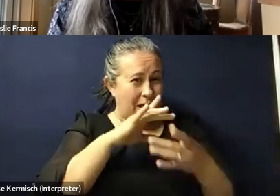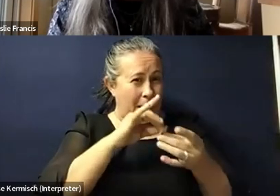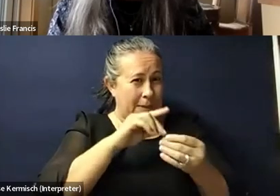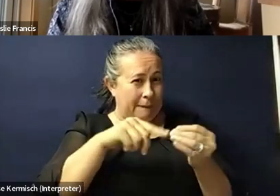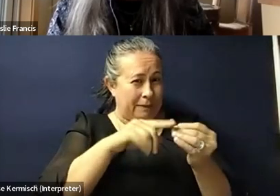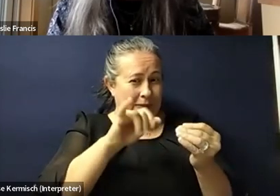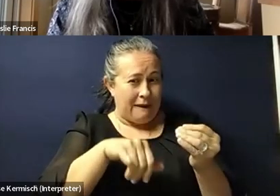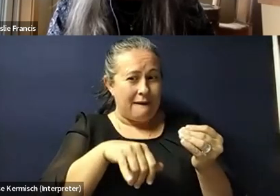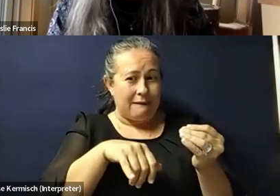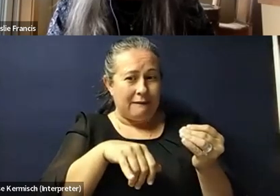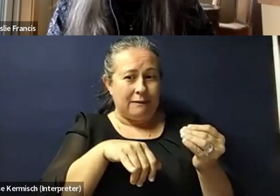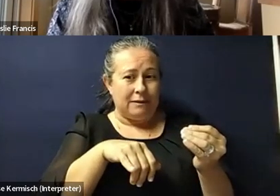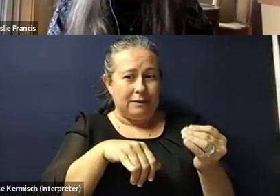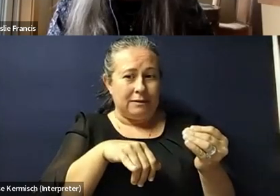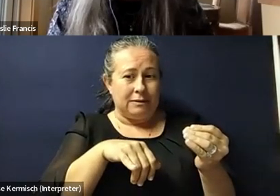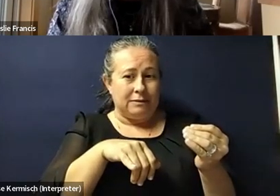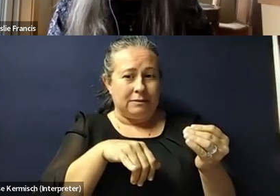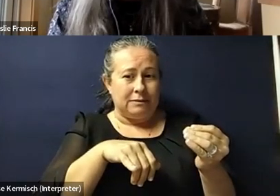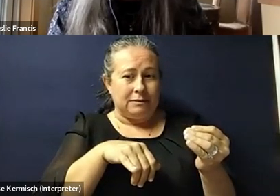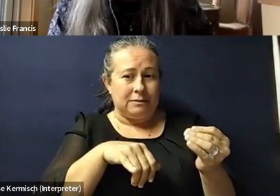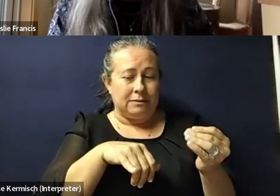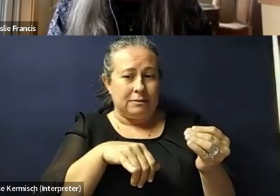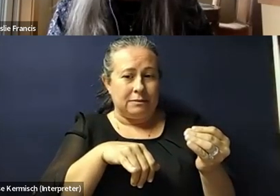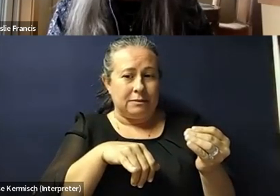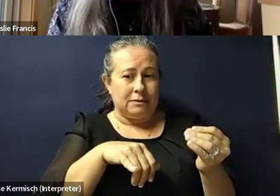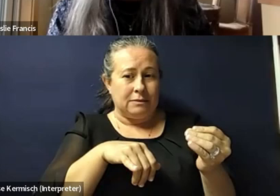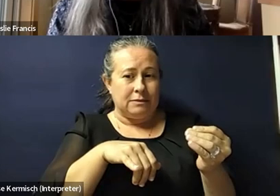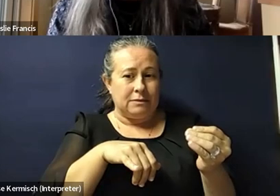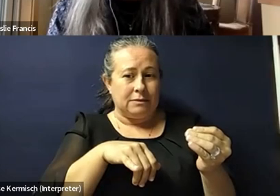terms of my pretty expressive, broad